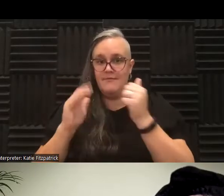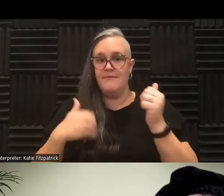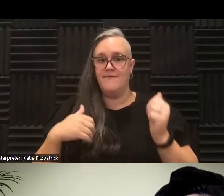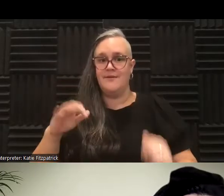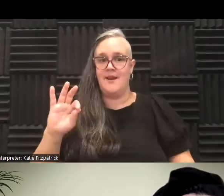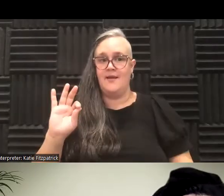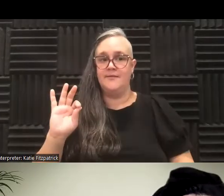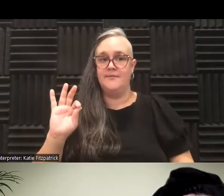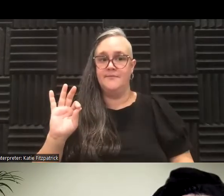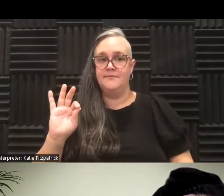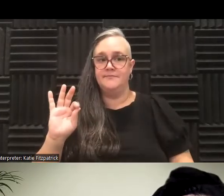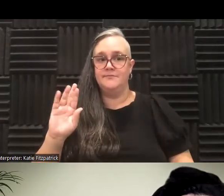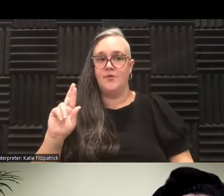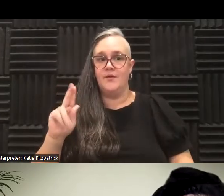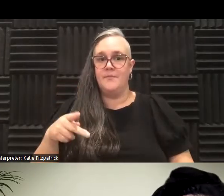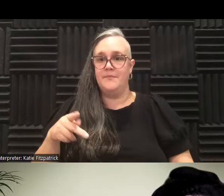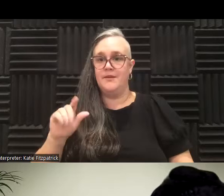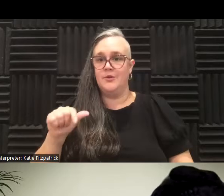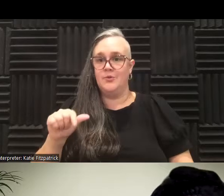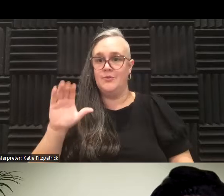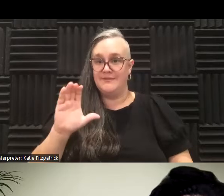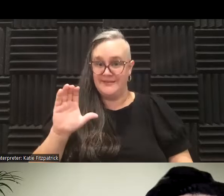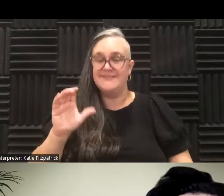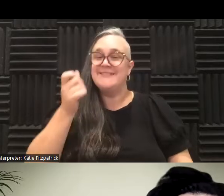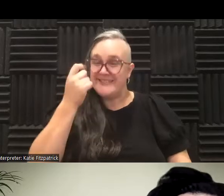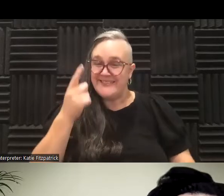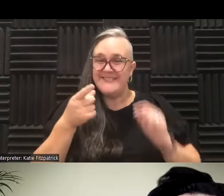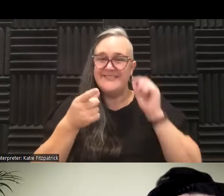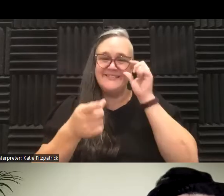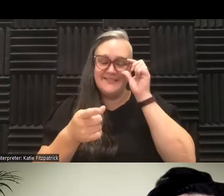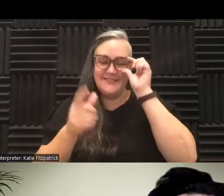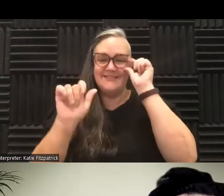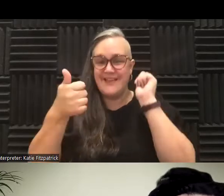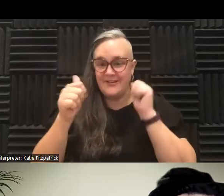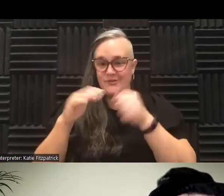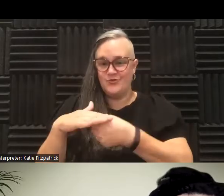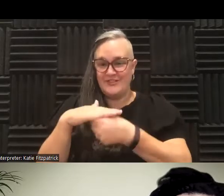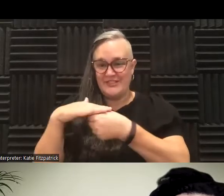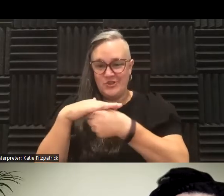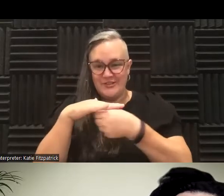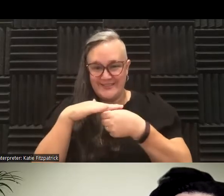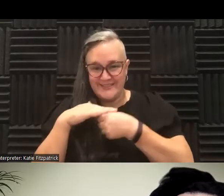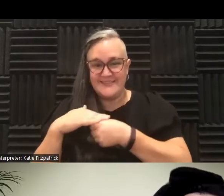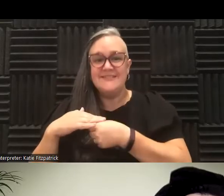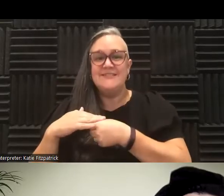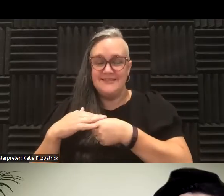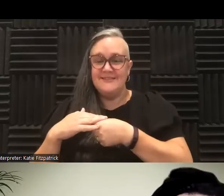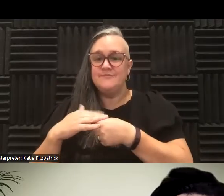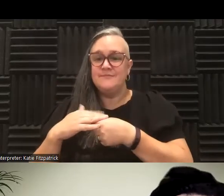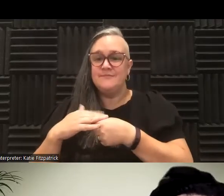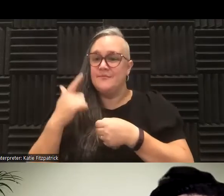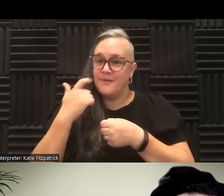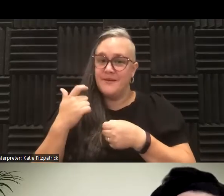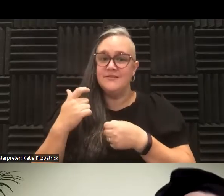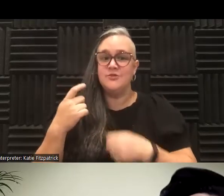9 RPQCs, but there are 10 regions, our prosperity regions. That is because 2 and